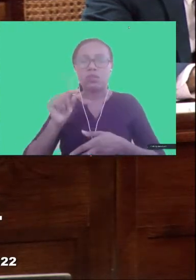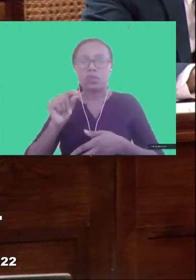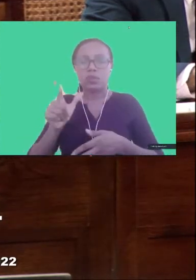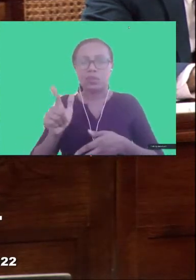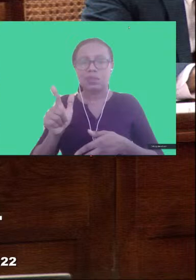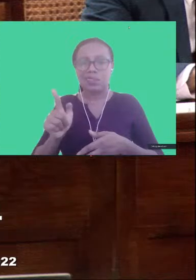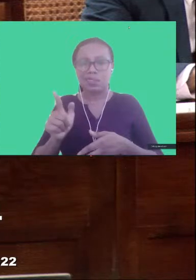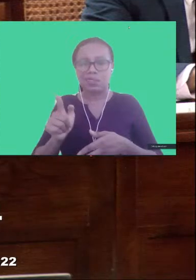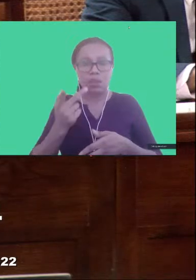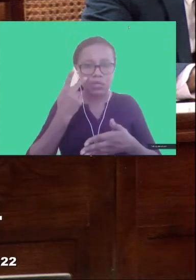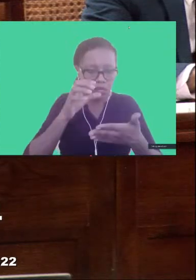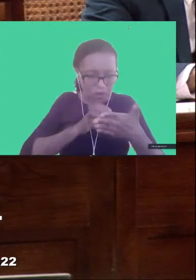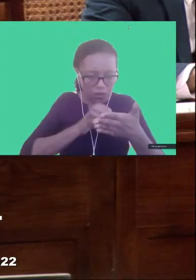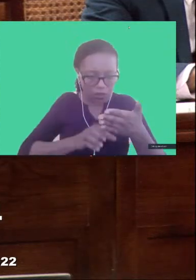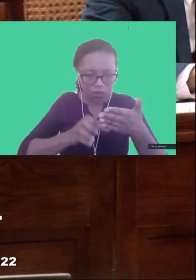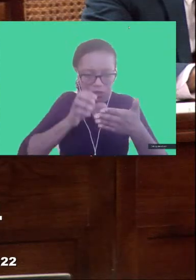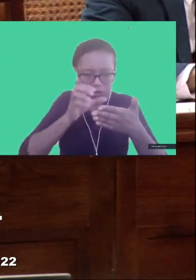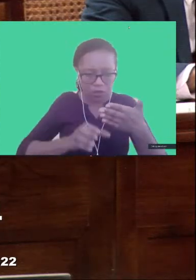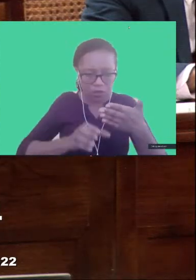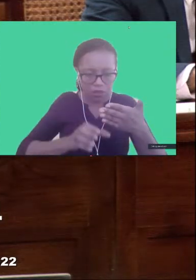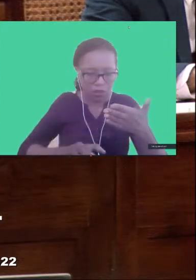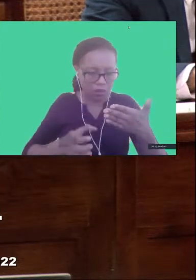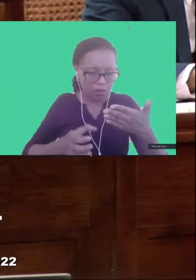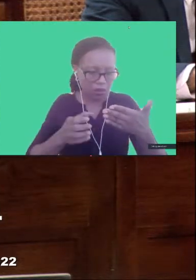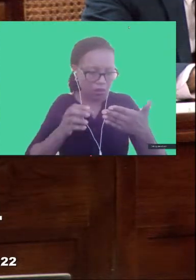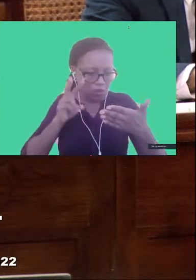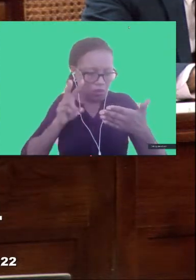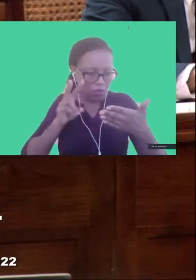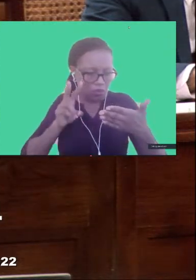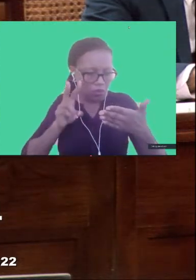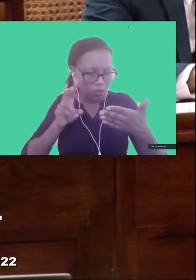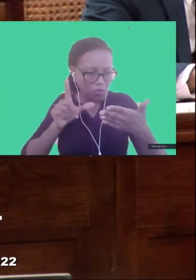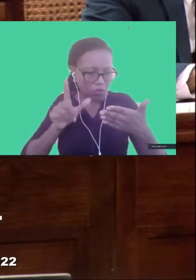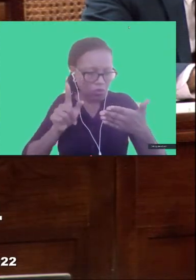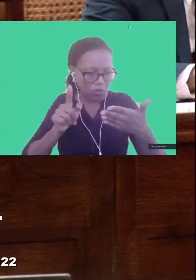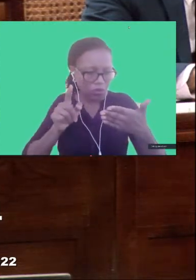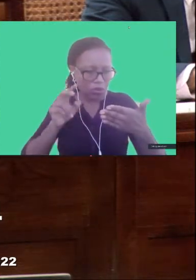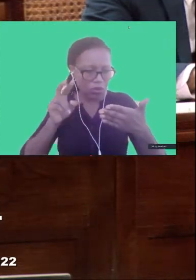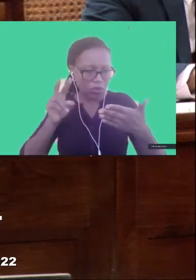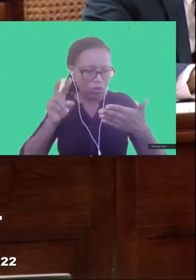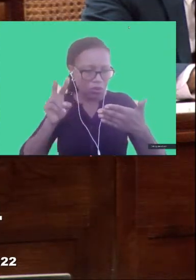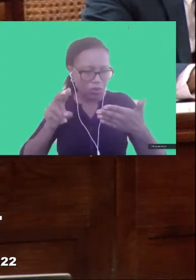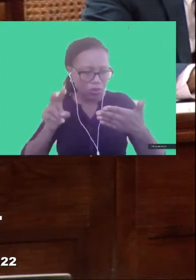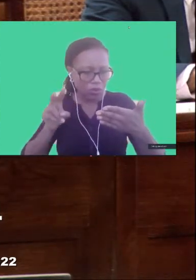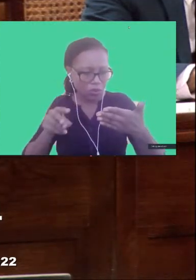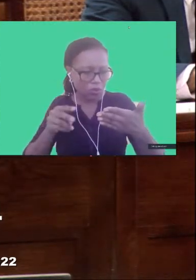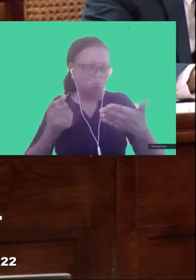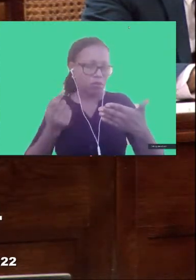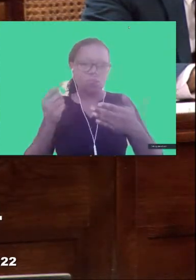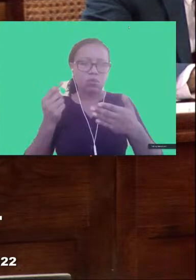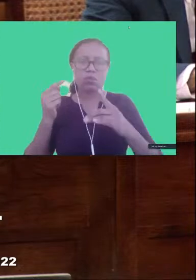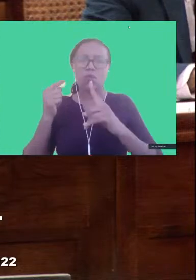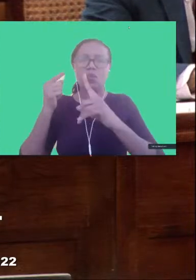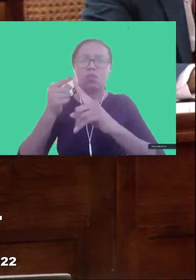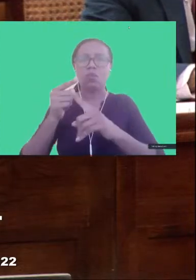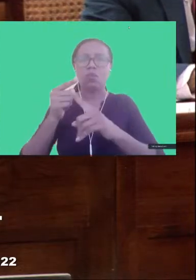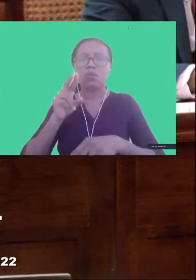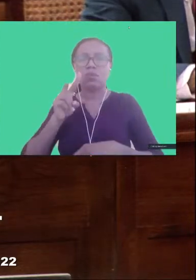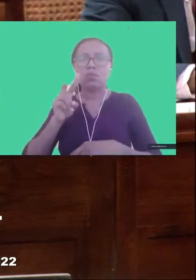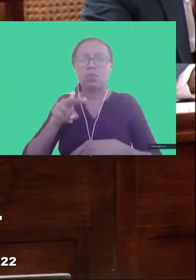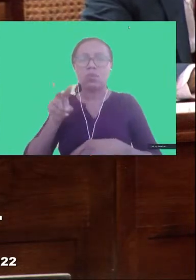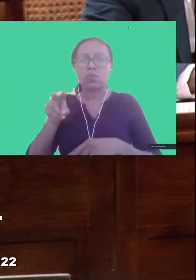what you're asking for, and then a projection for 22-23 and 23-24. But I have no reference to look